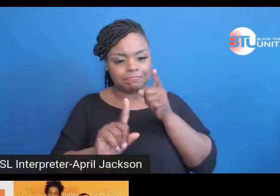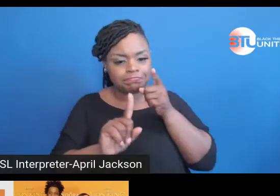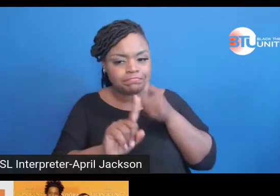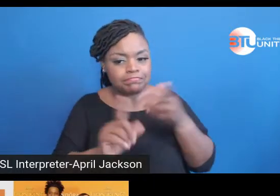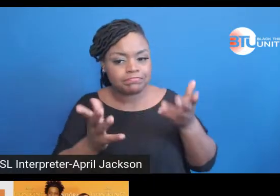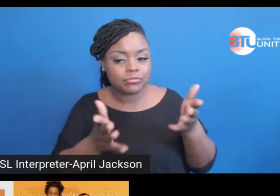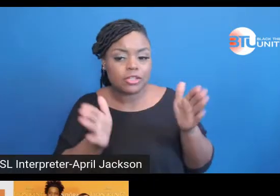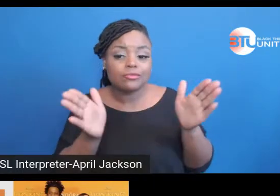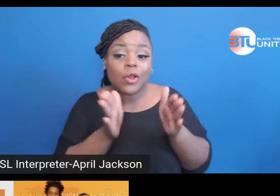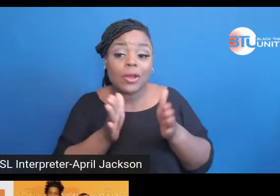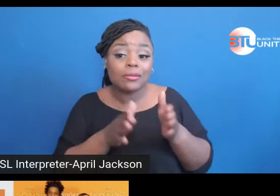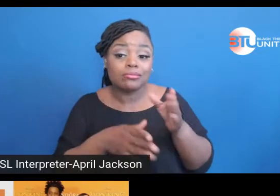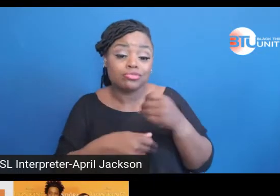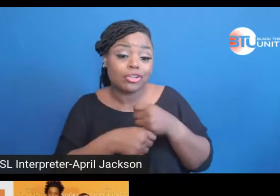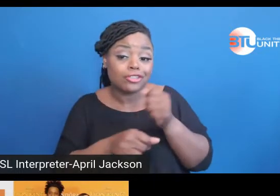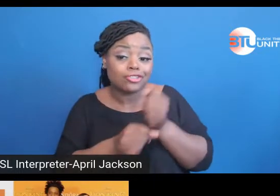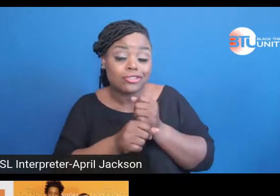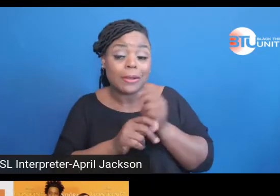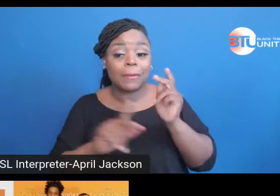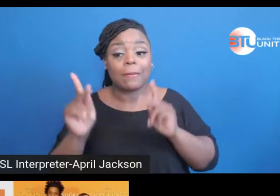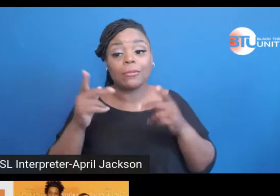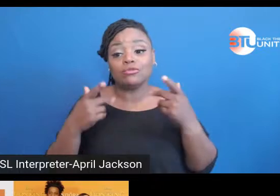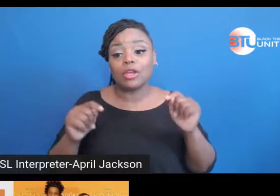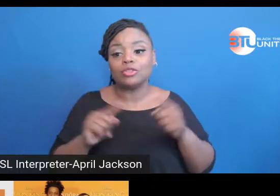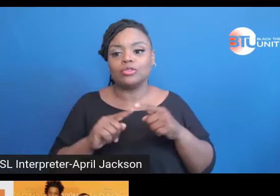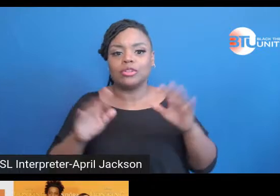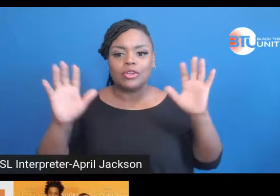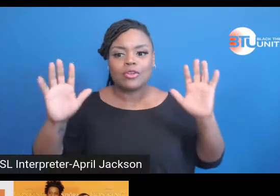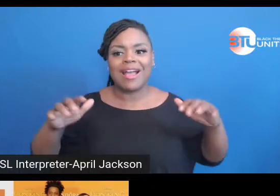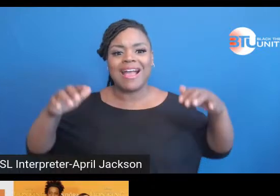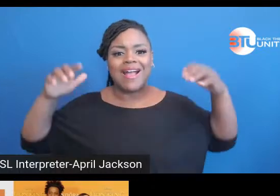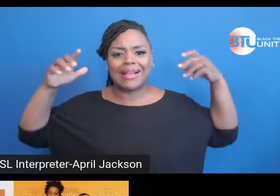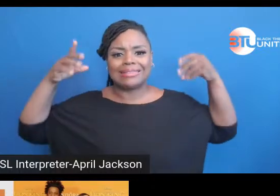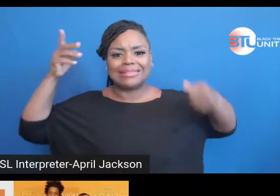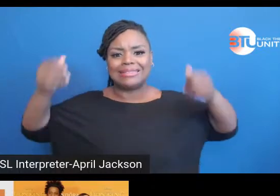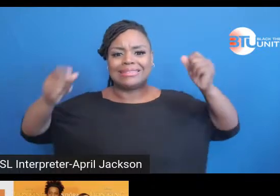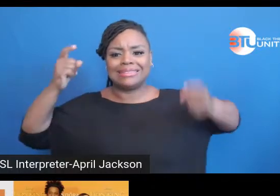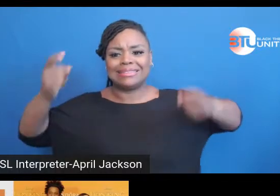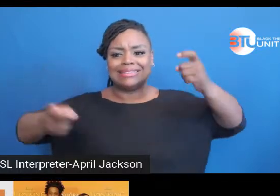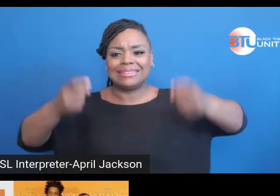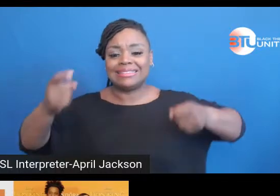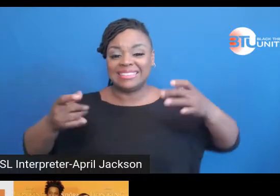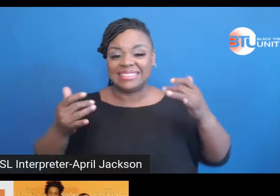doing crowdfunding these days. And that's